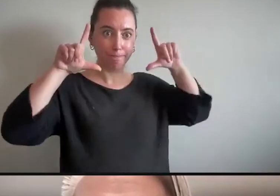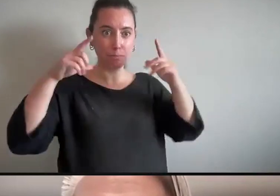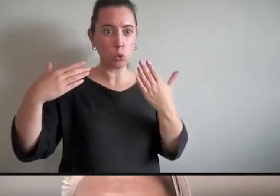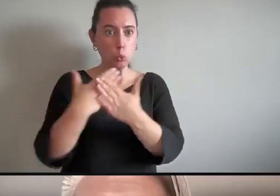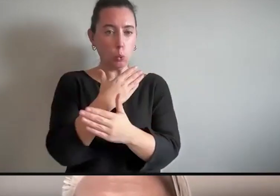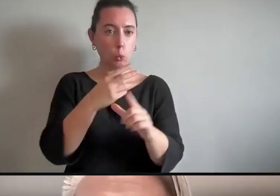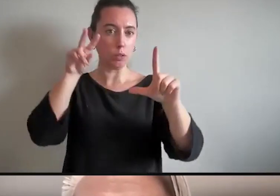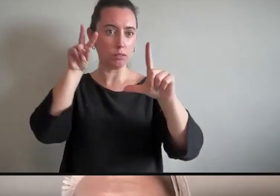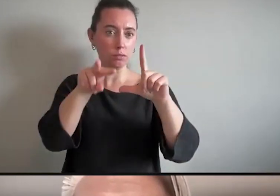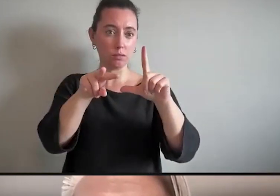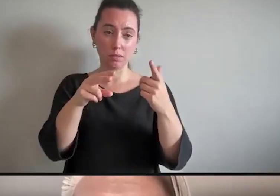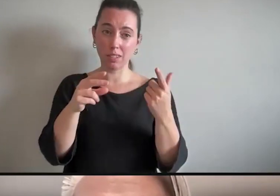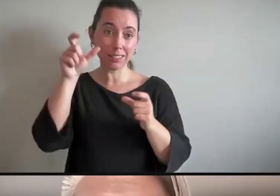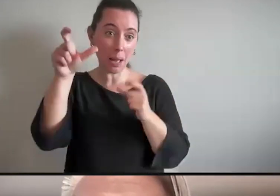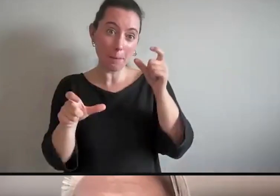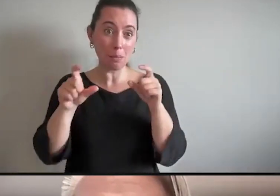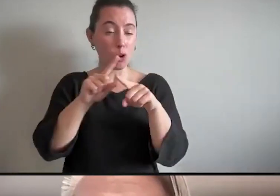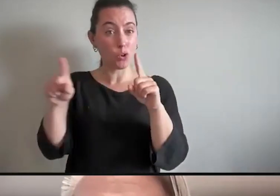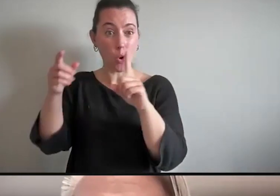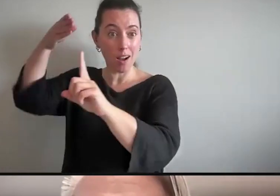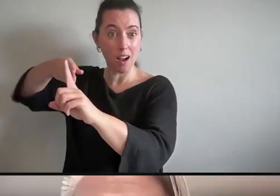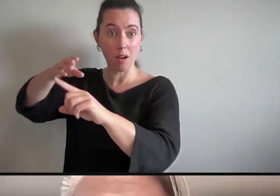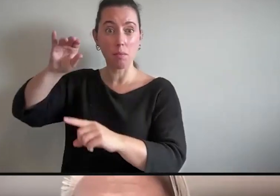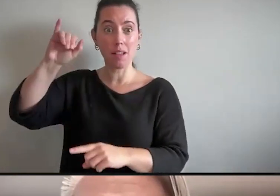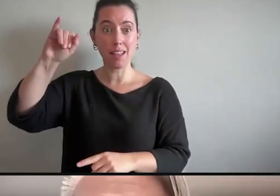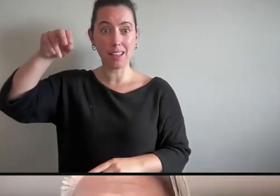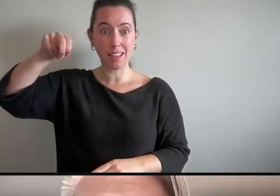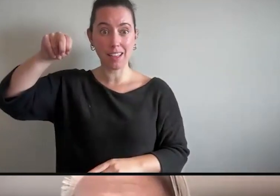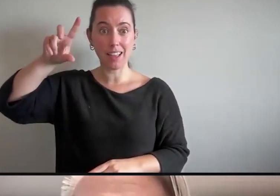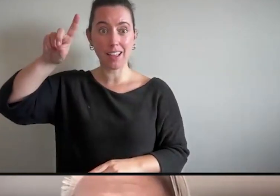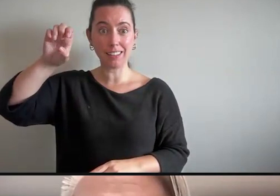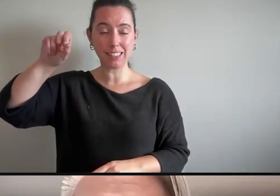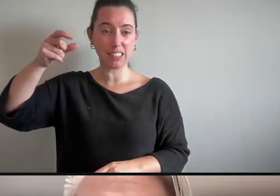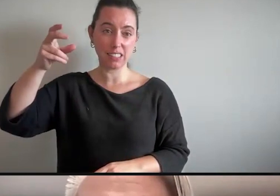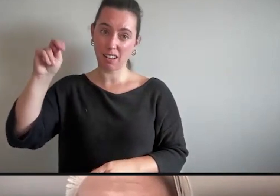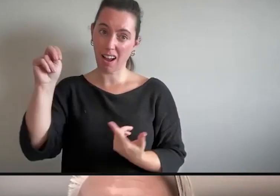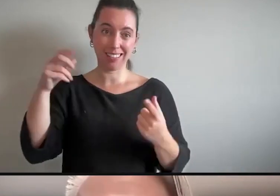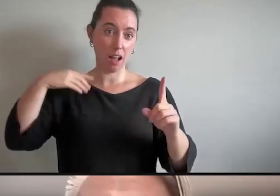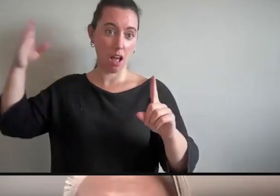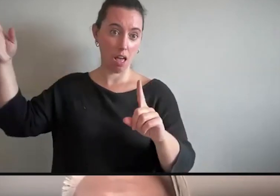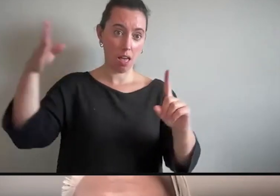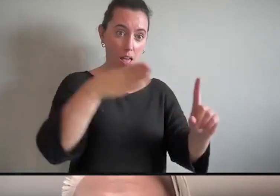is taking InDesign. Lots of people are saying, I'll just make my own document on the fly. So we need